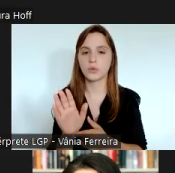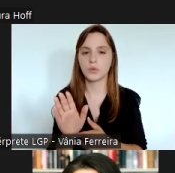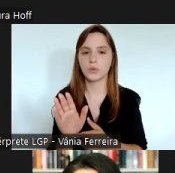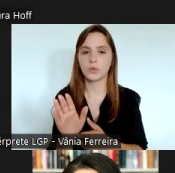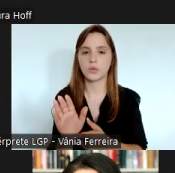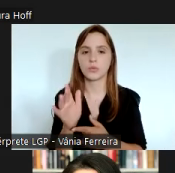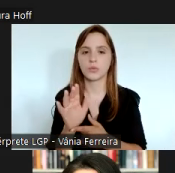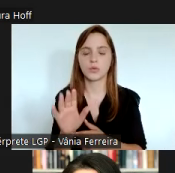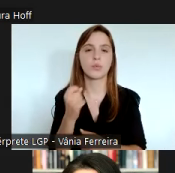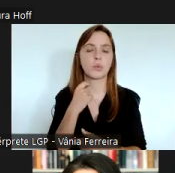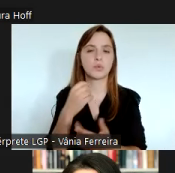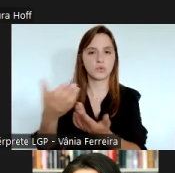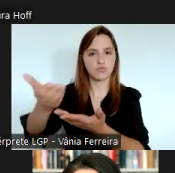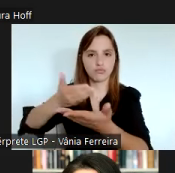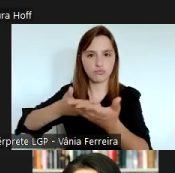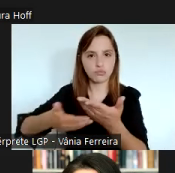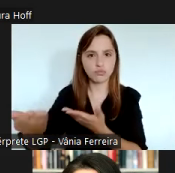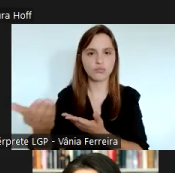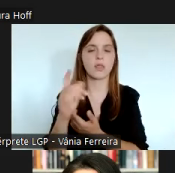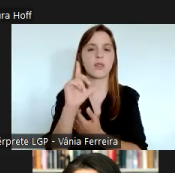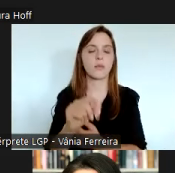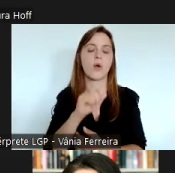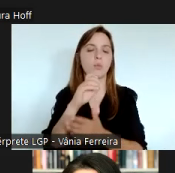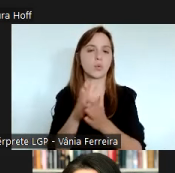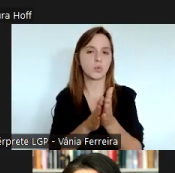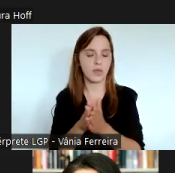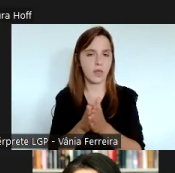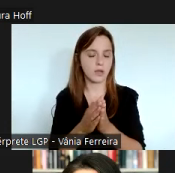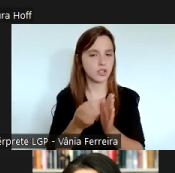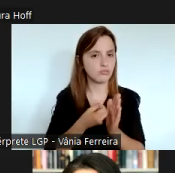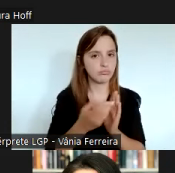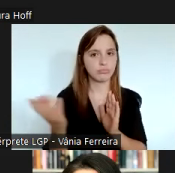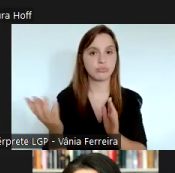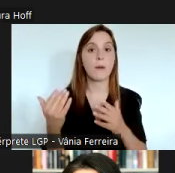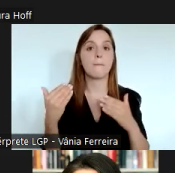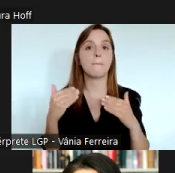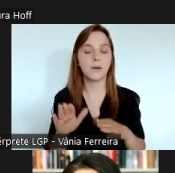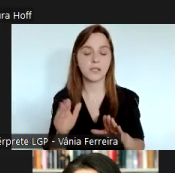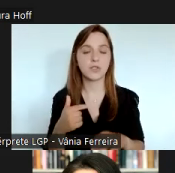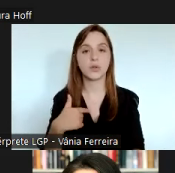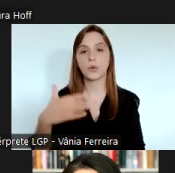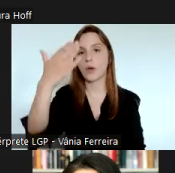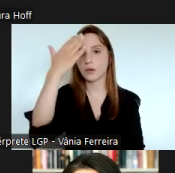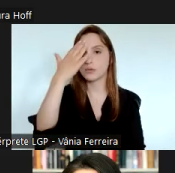other opportunities. But I think